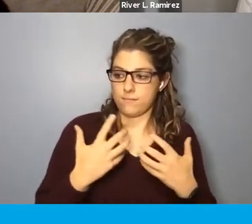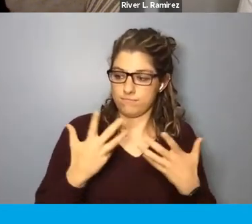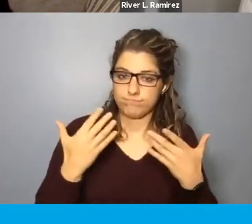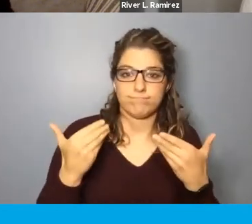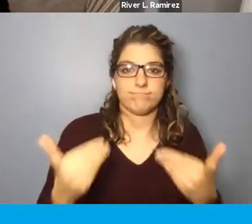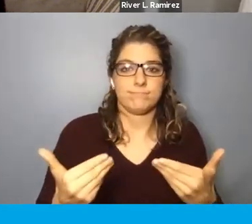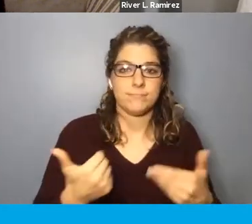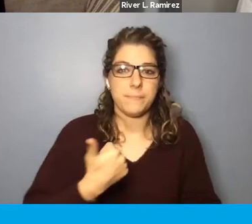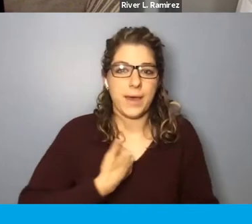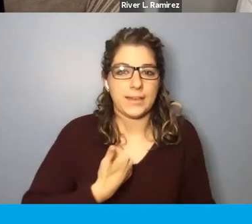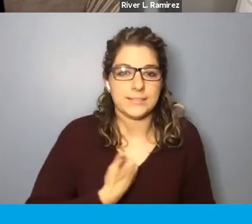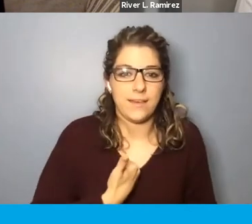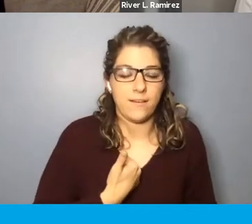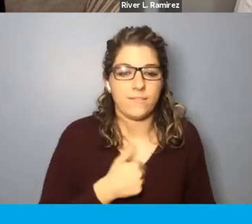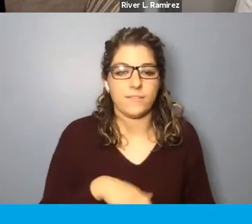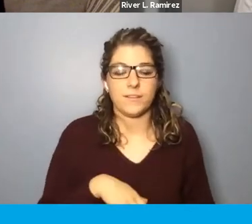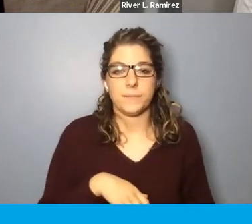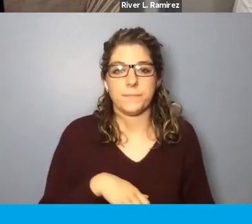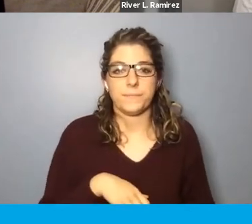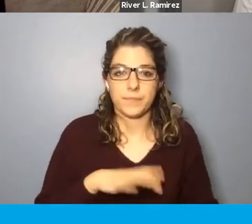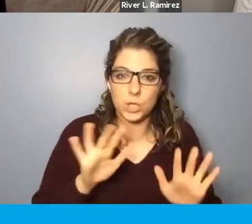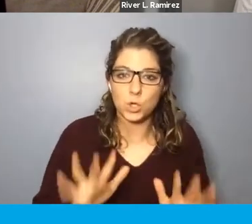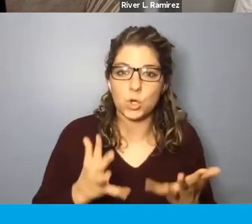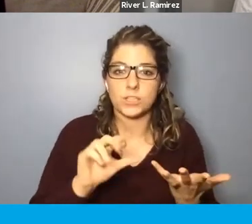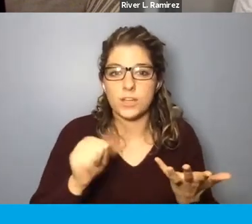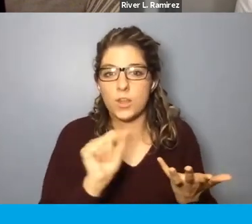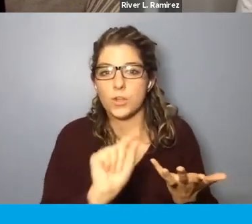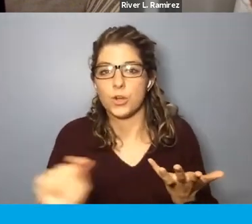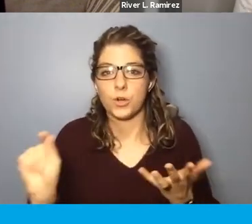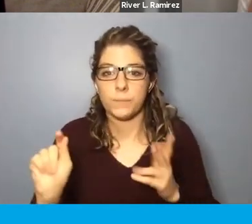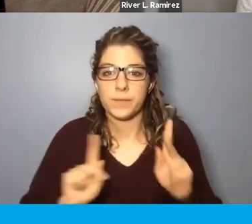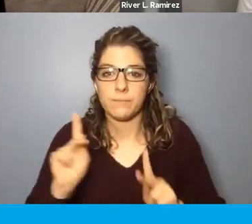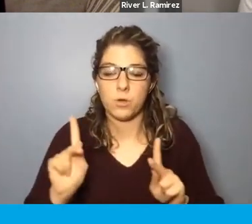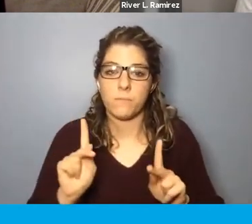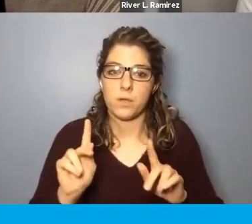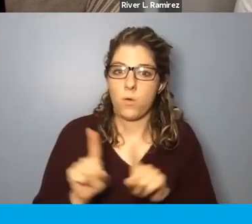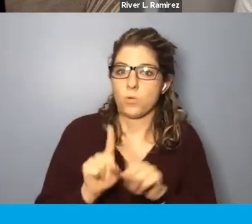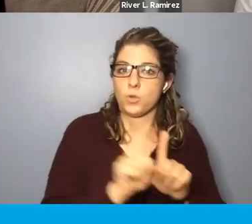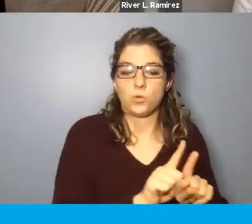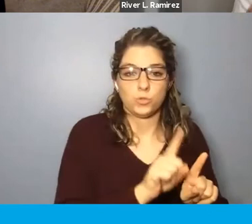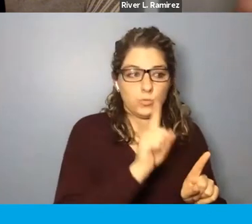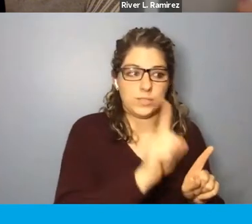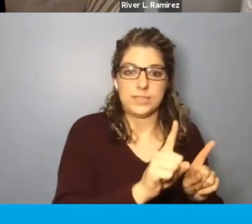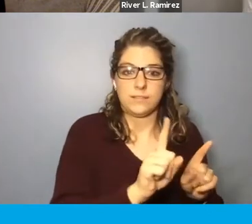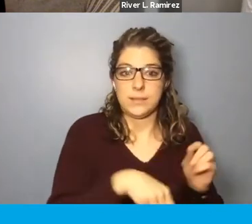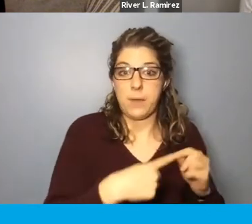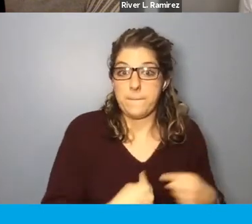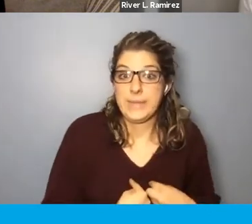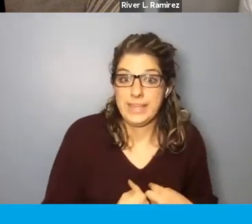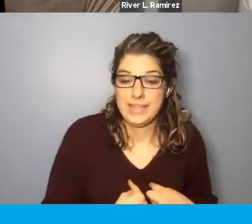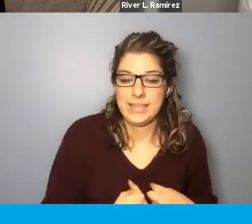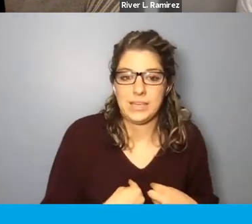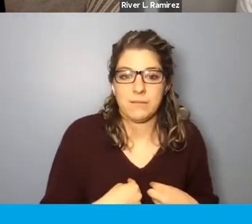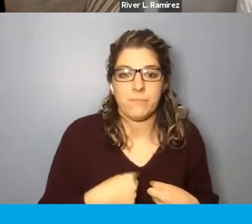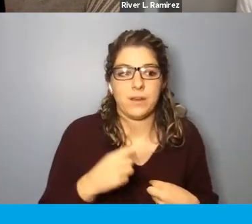myself and encourage others, but also like, it's just really just like about me. But I also